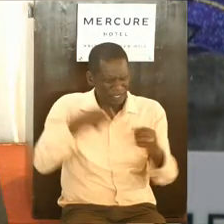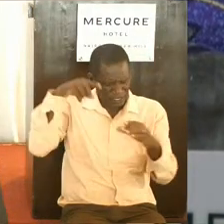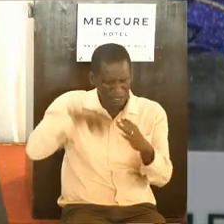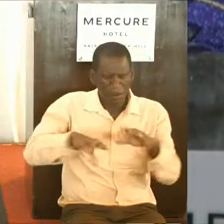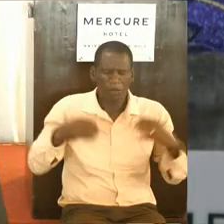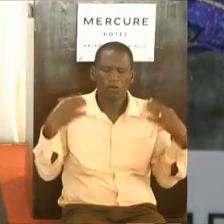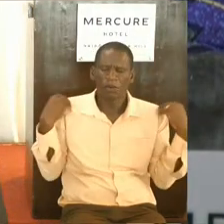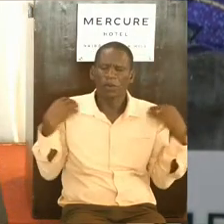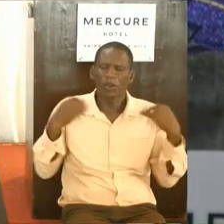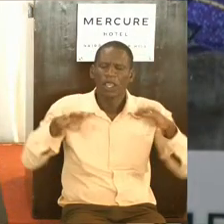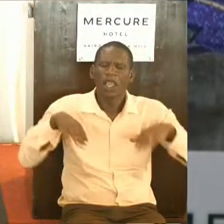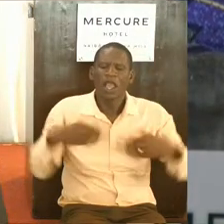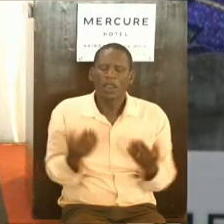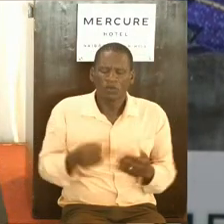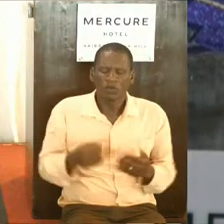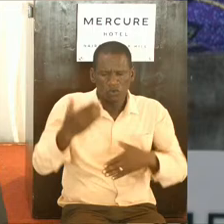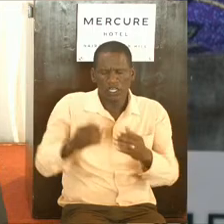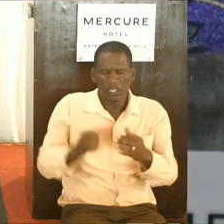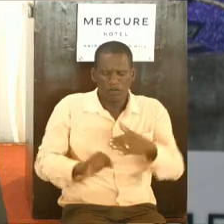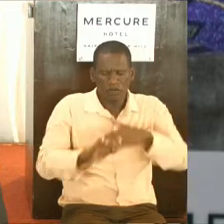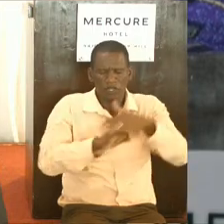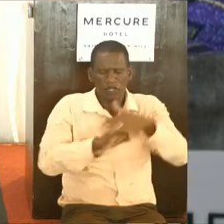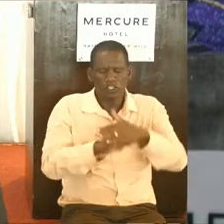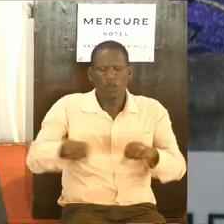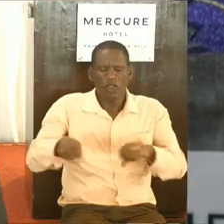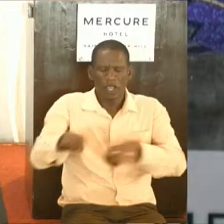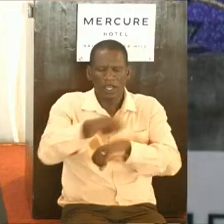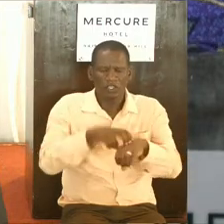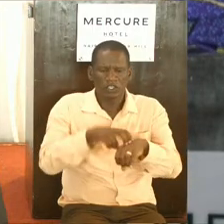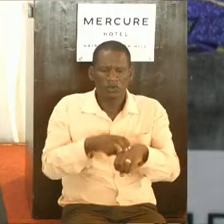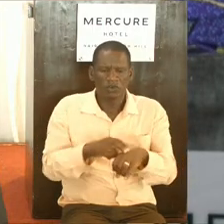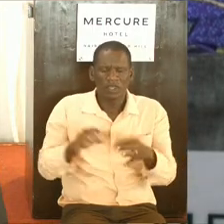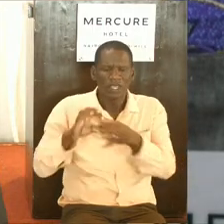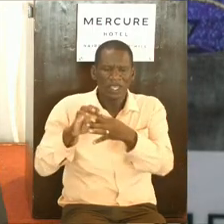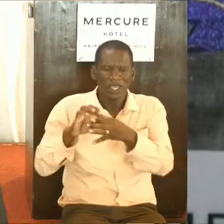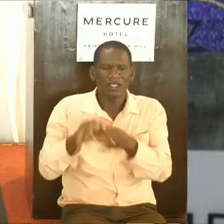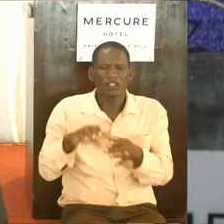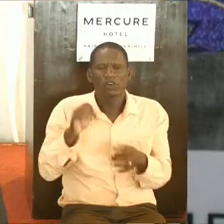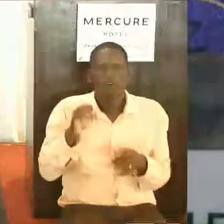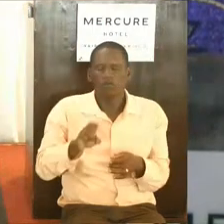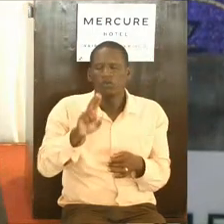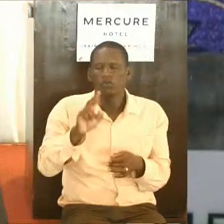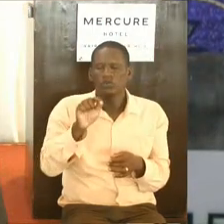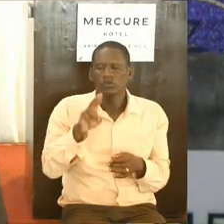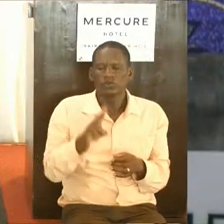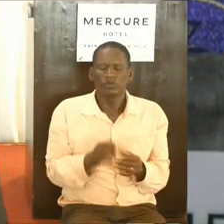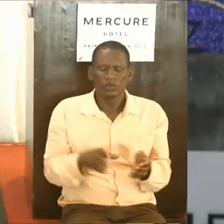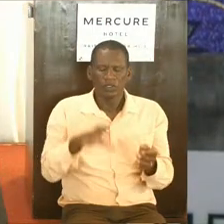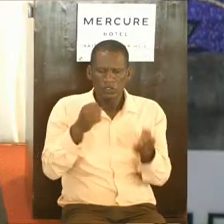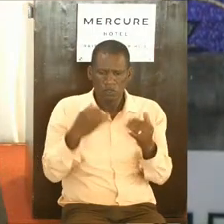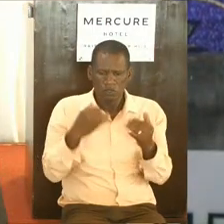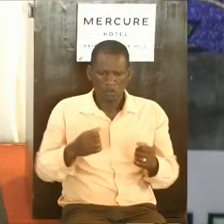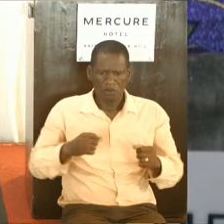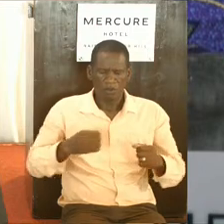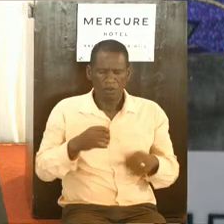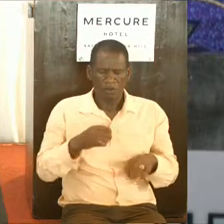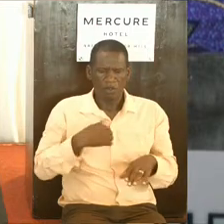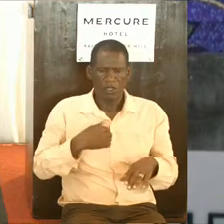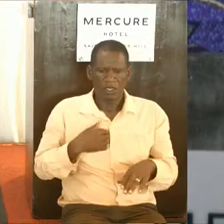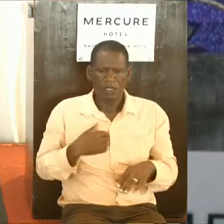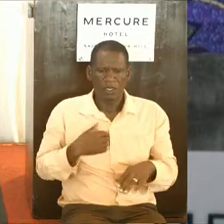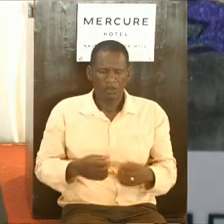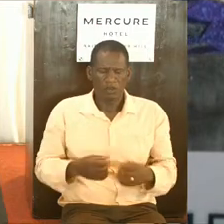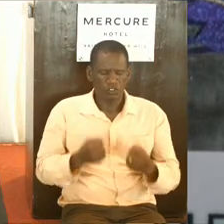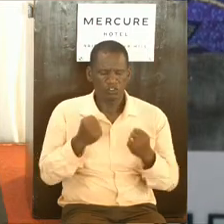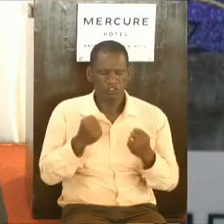the practicalities of how we create a foundation for a national culture of utu so I have a very rich panel